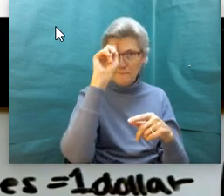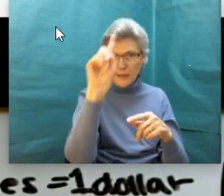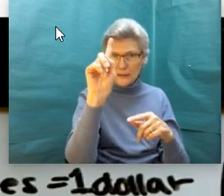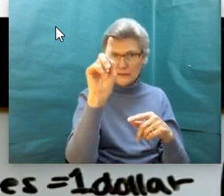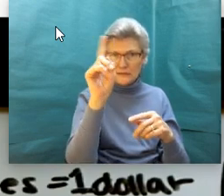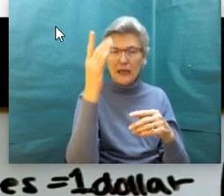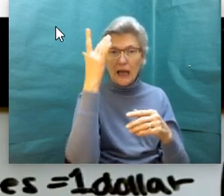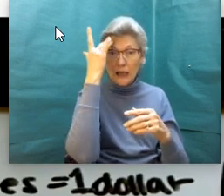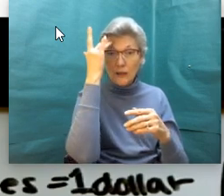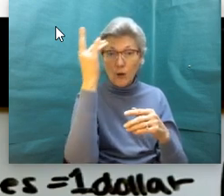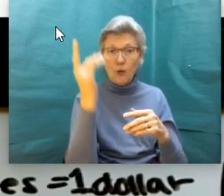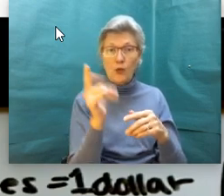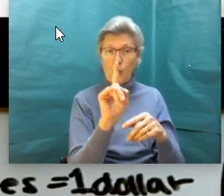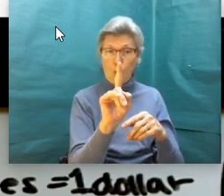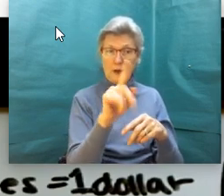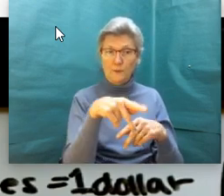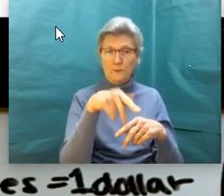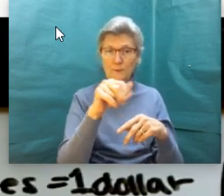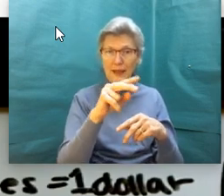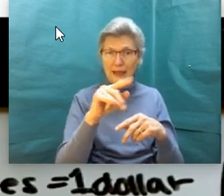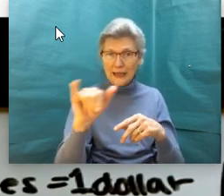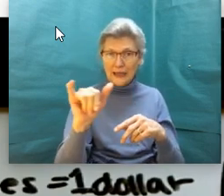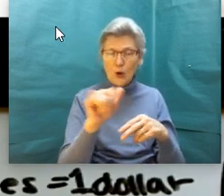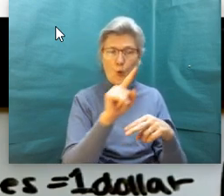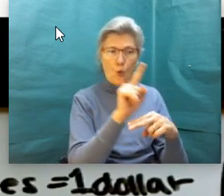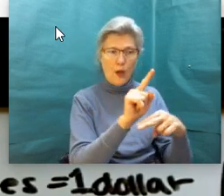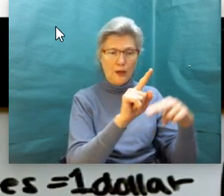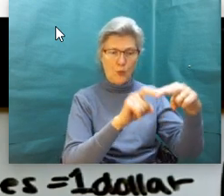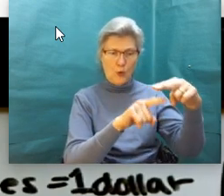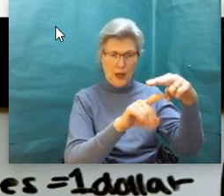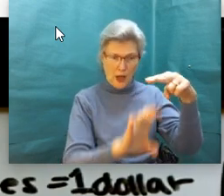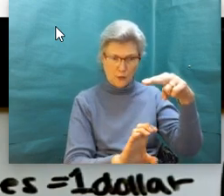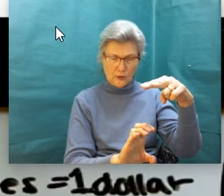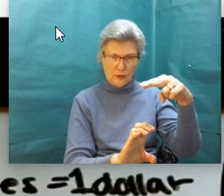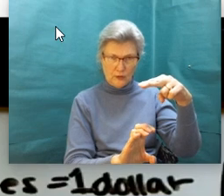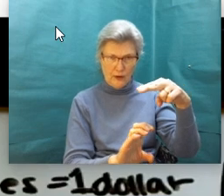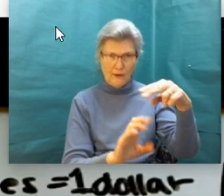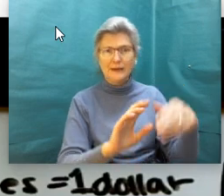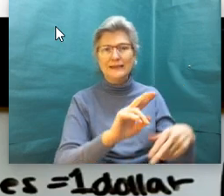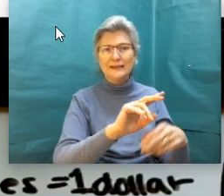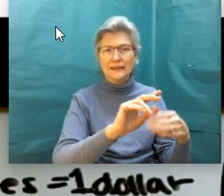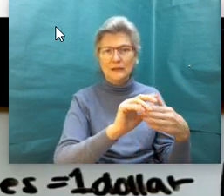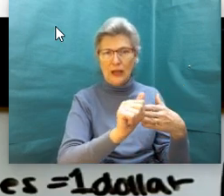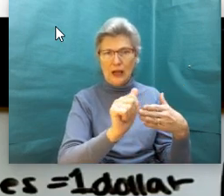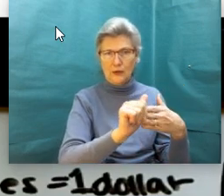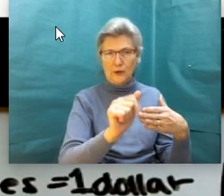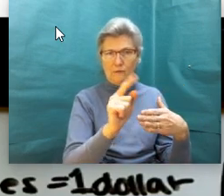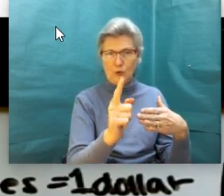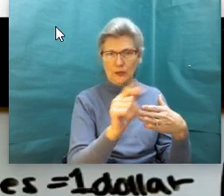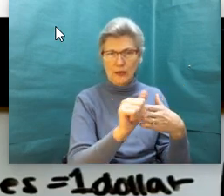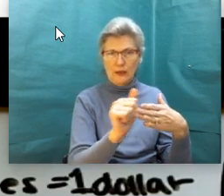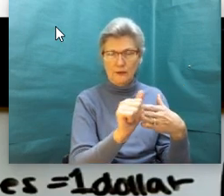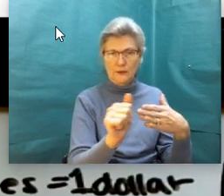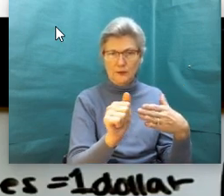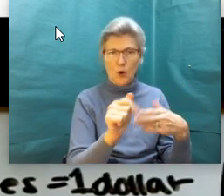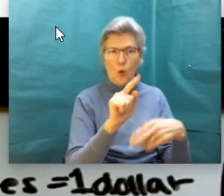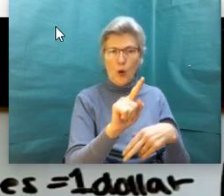know that 1 penny is 1/100th of a dollar. 1 penny